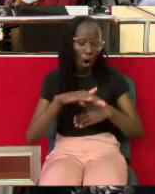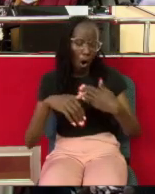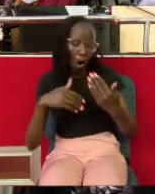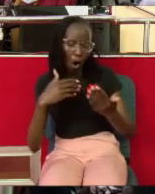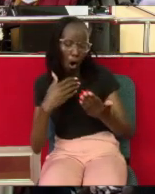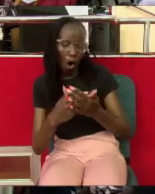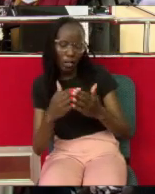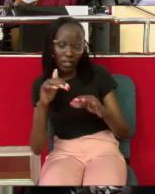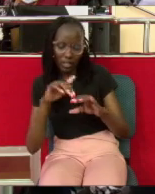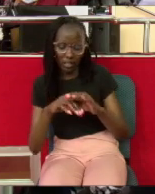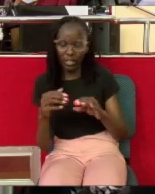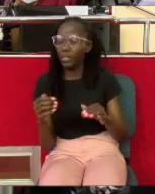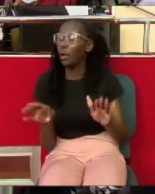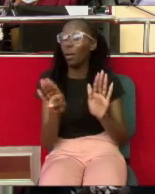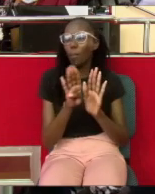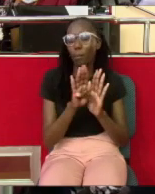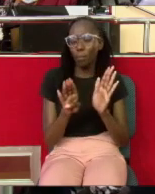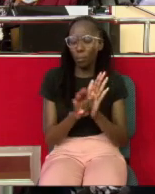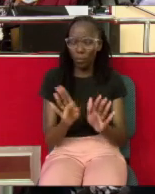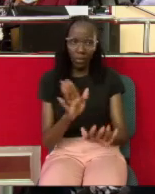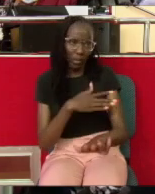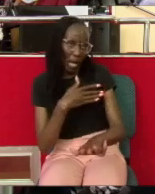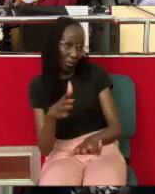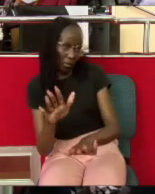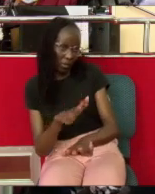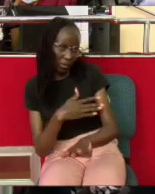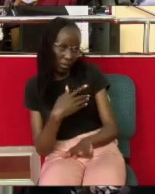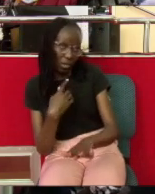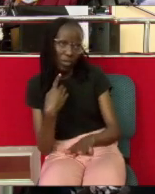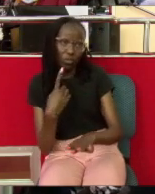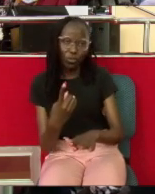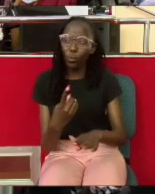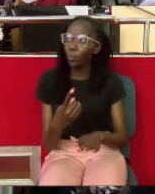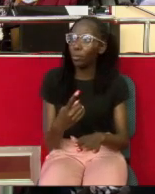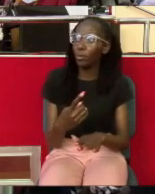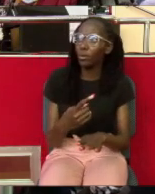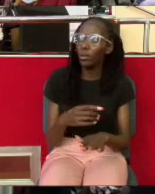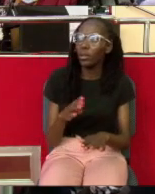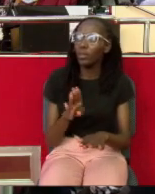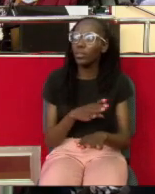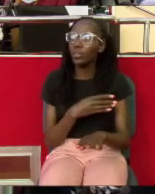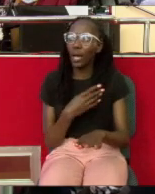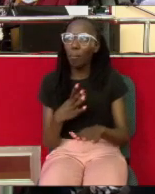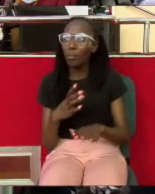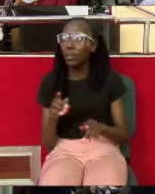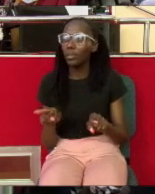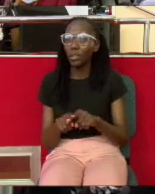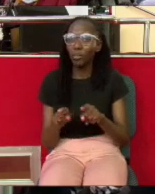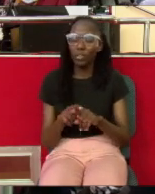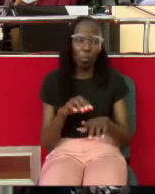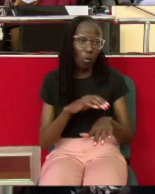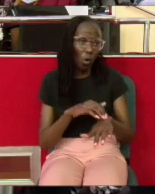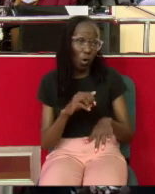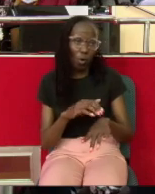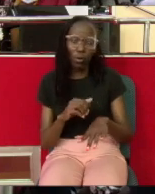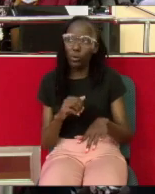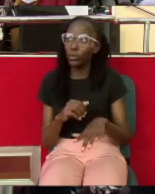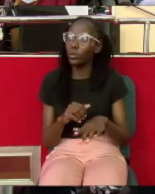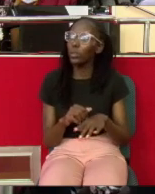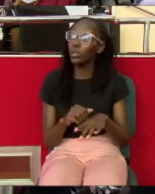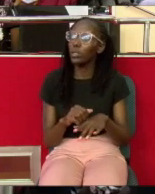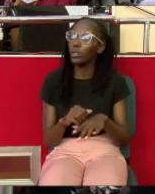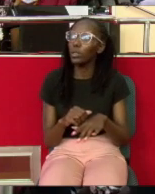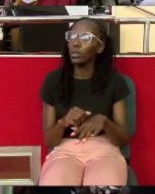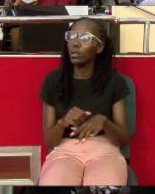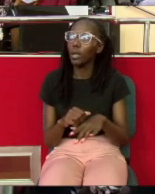hivyo anamalizia mambo yote katika kitabu kile. That book can also be called Tahirim. Inaweza itwa Tahirim kitabu which kile. Which means book